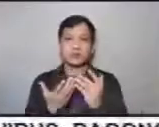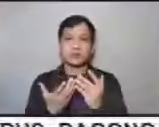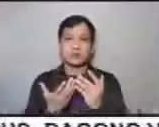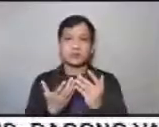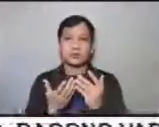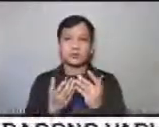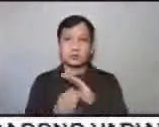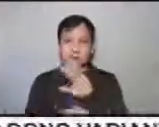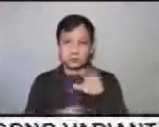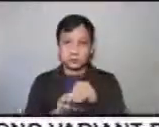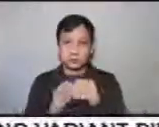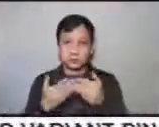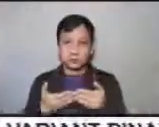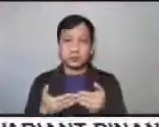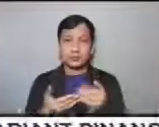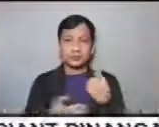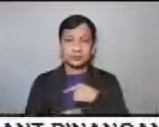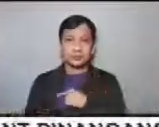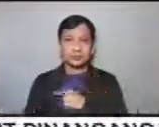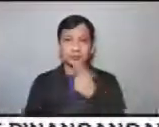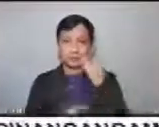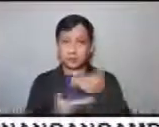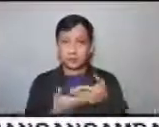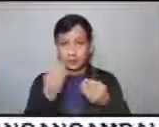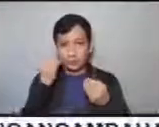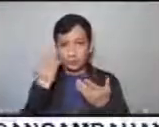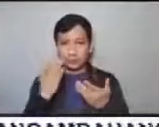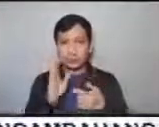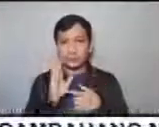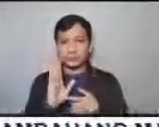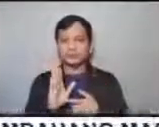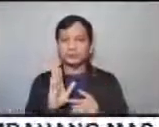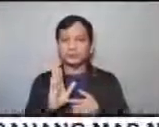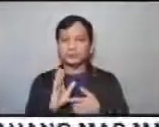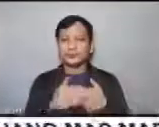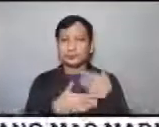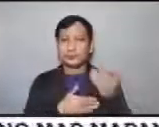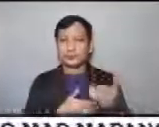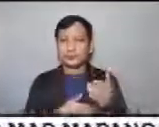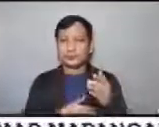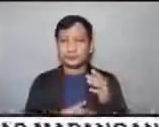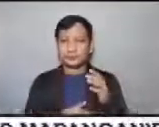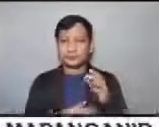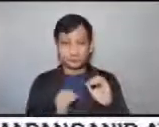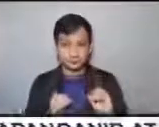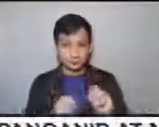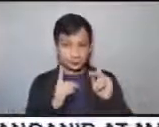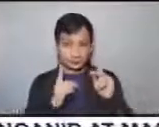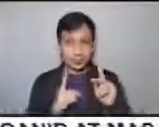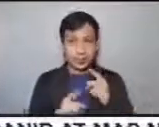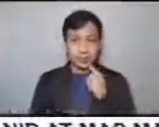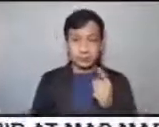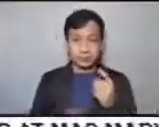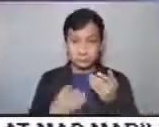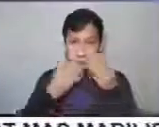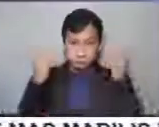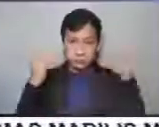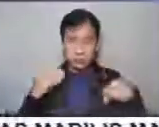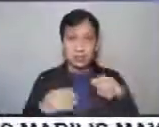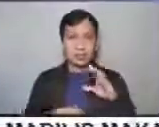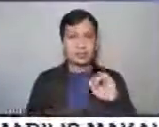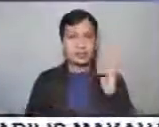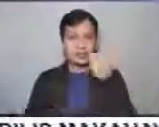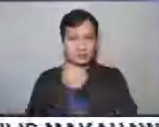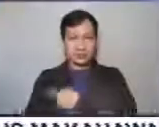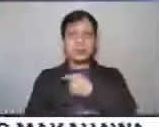It has been 34 long years, but our passion and commitment remain strong and unyielding. Let